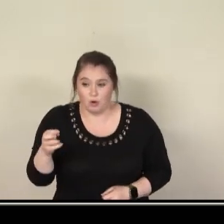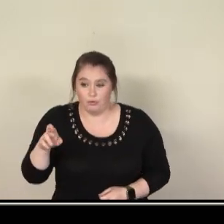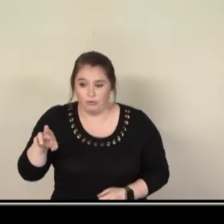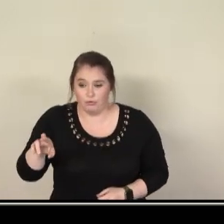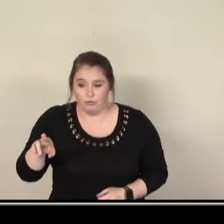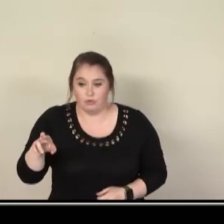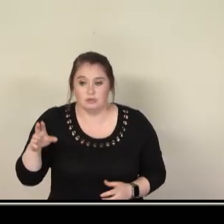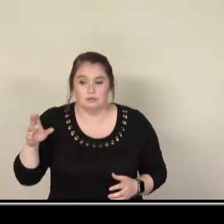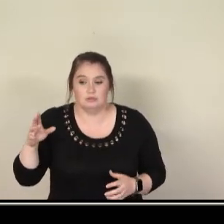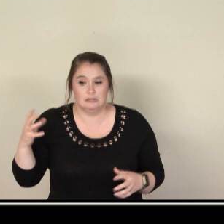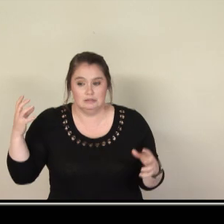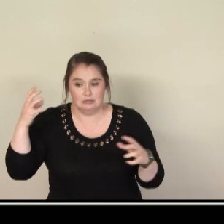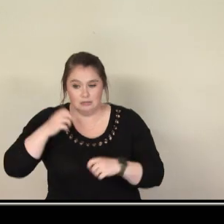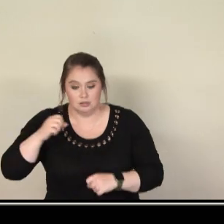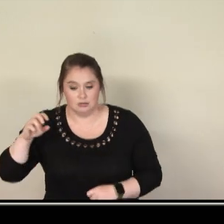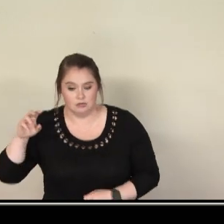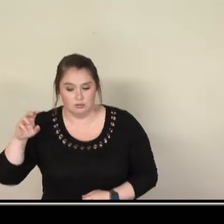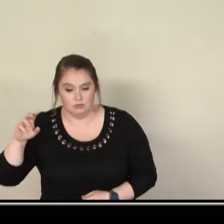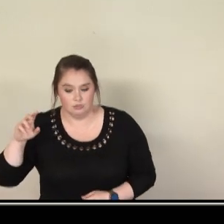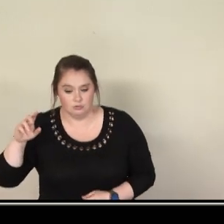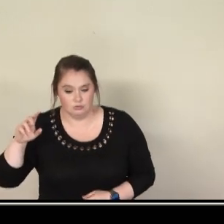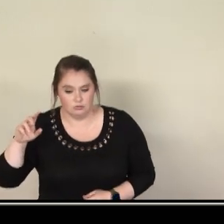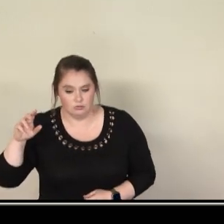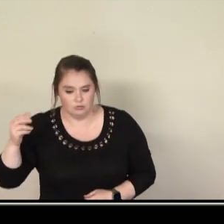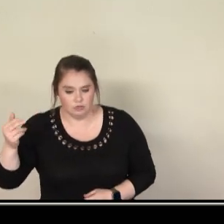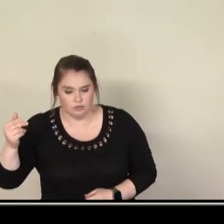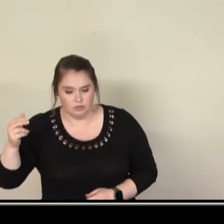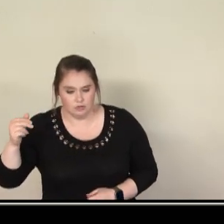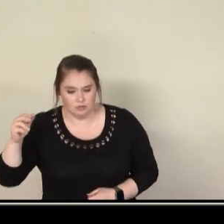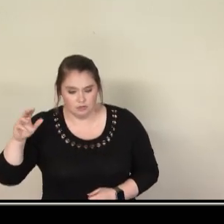for 13,828, and I'm projecting